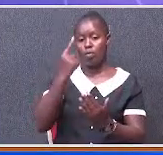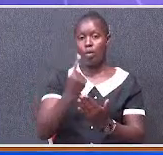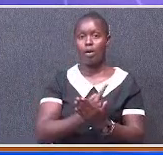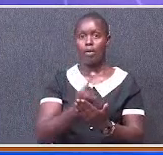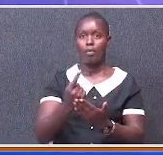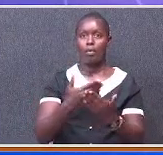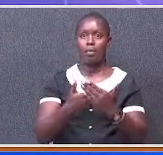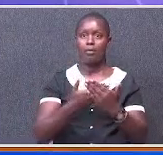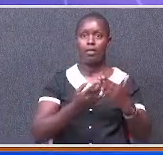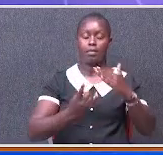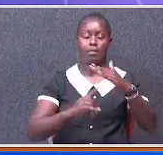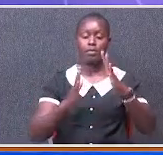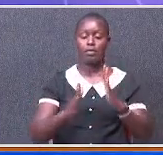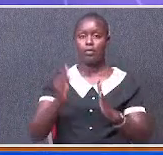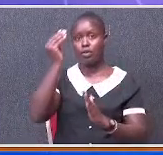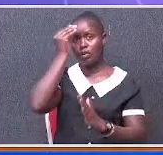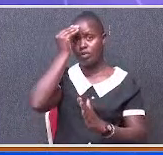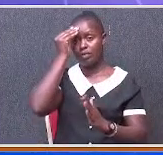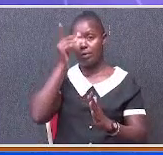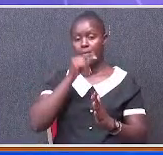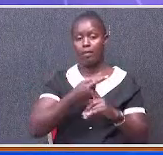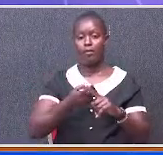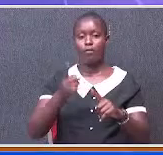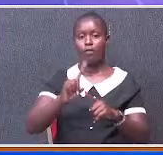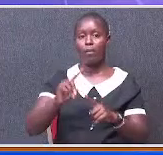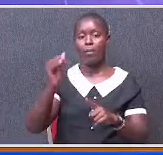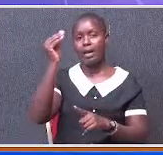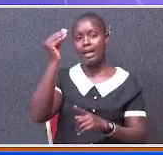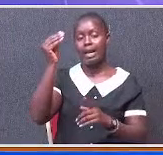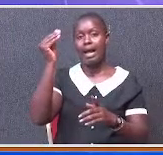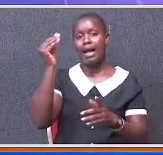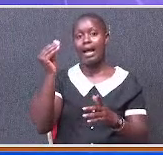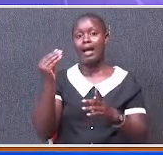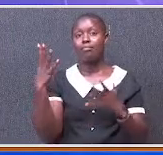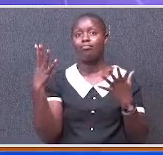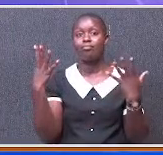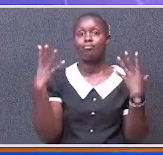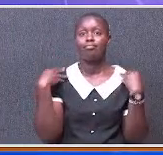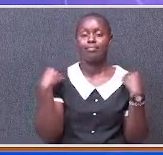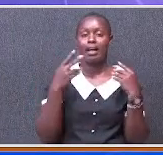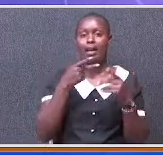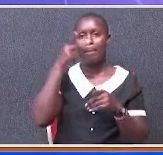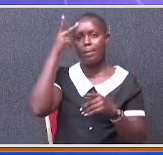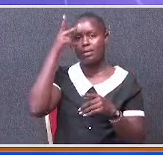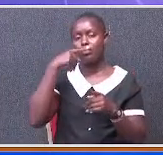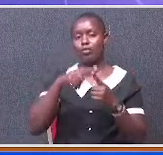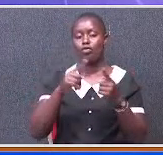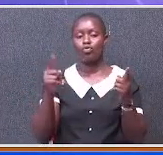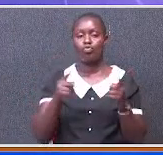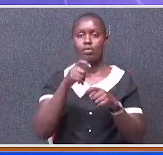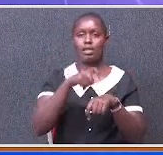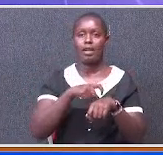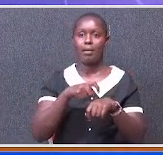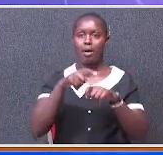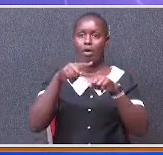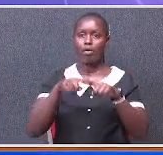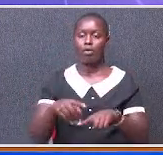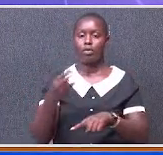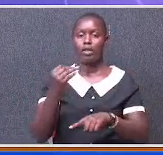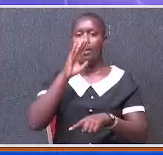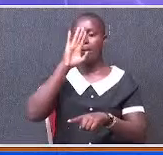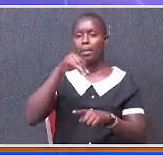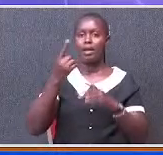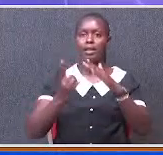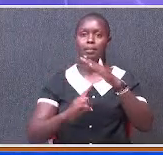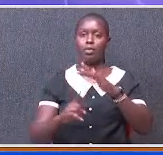of Education concludes the Form 1 selection exercise, parents have raised concerns over the short period of time accorded to them by the ministry.